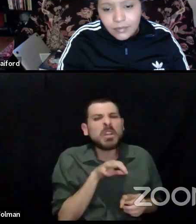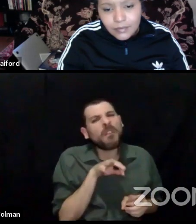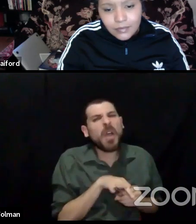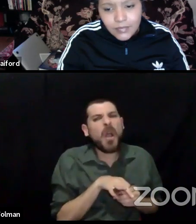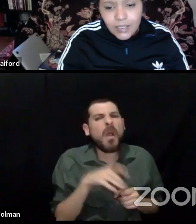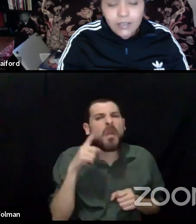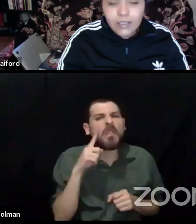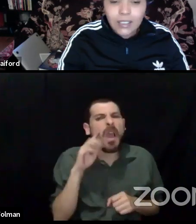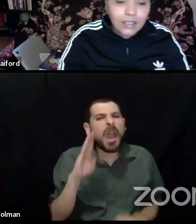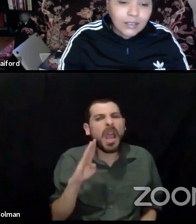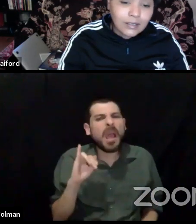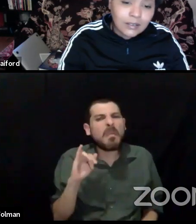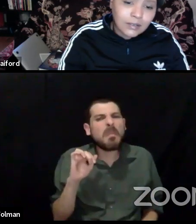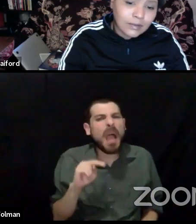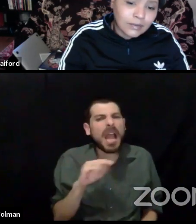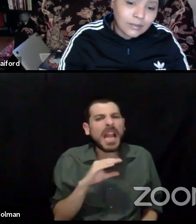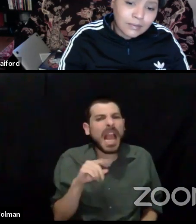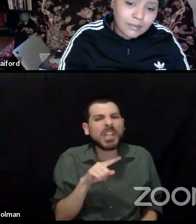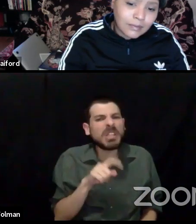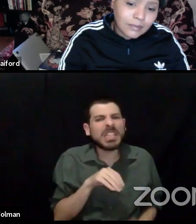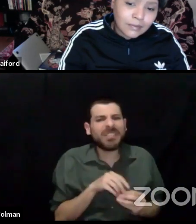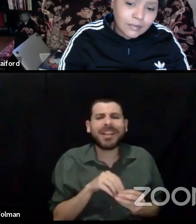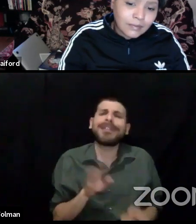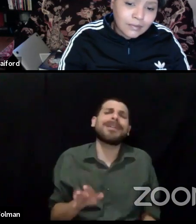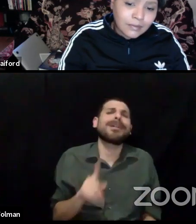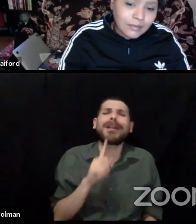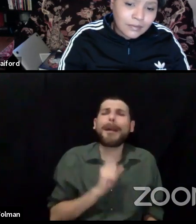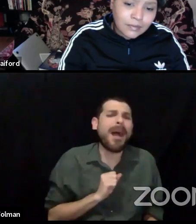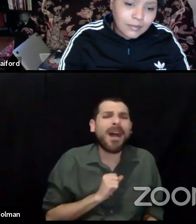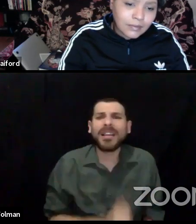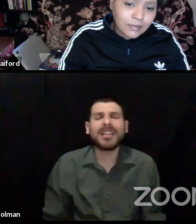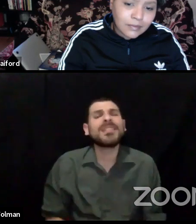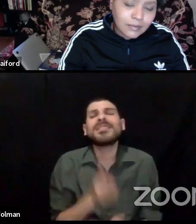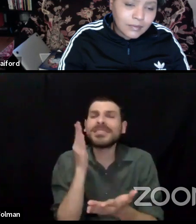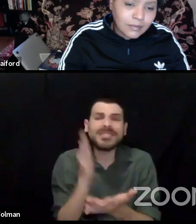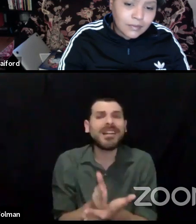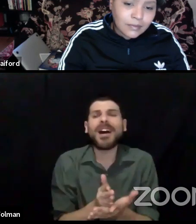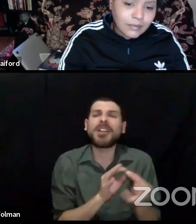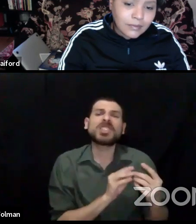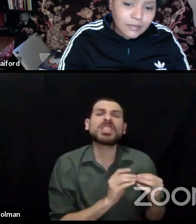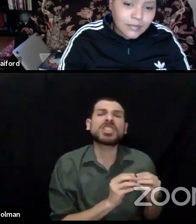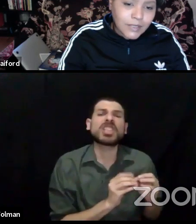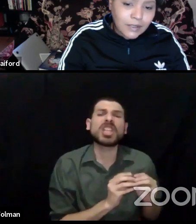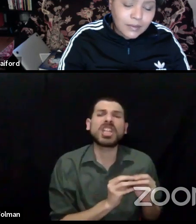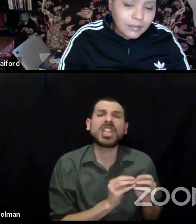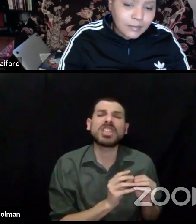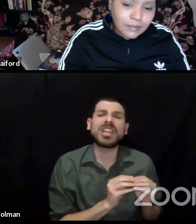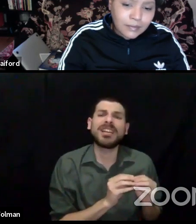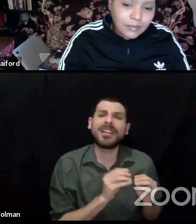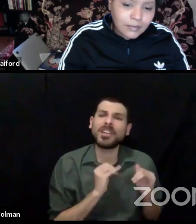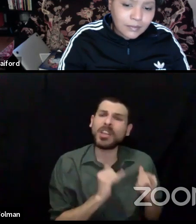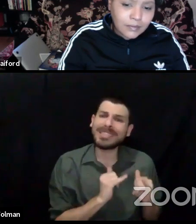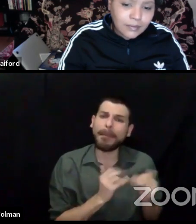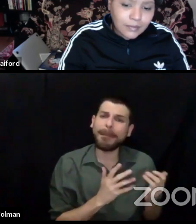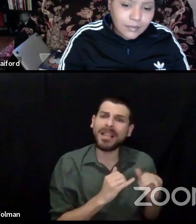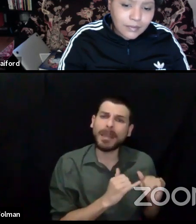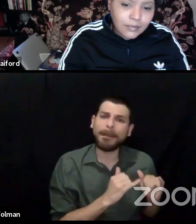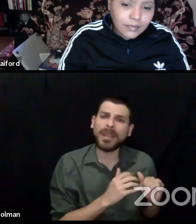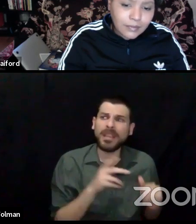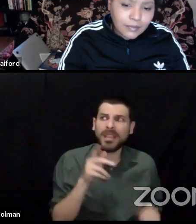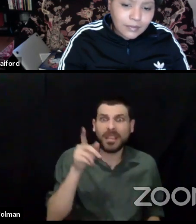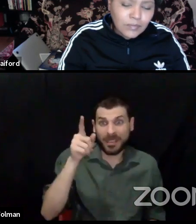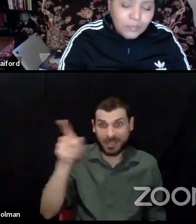for Trump and all this stuff. I'm like, come on now. These are the same, it's the same class of people, be they Democrat or Republican. It's